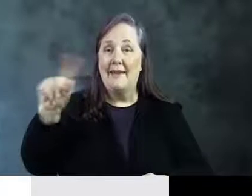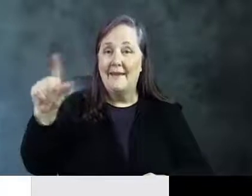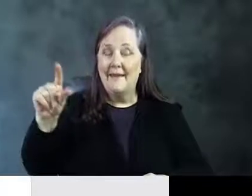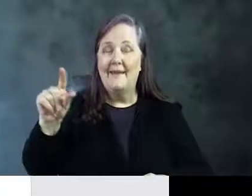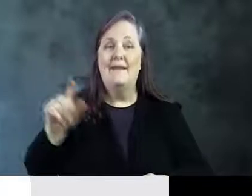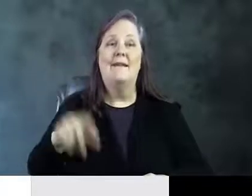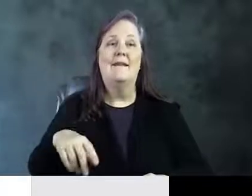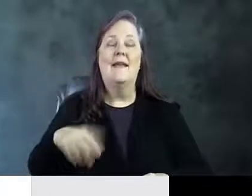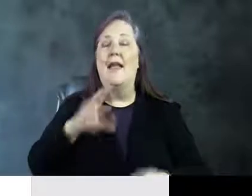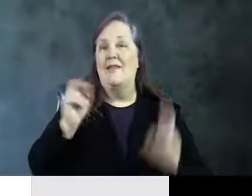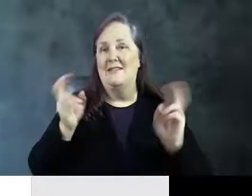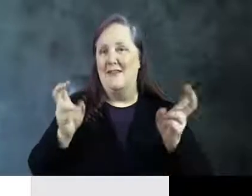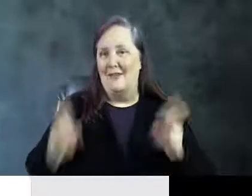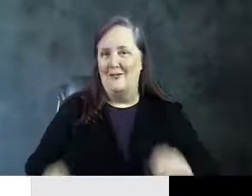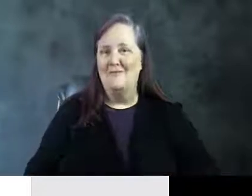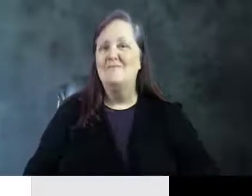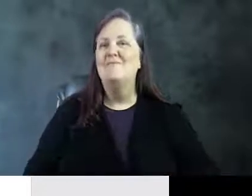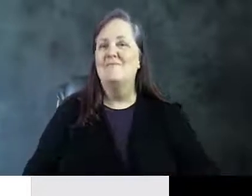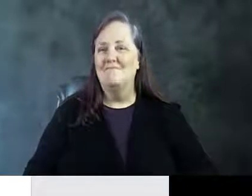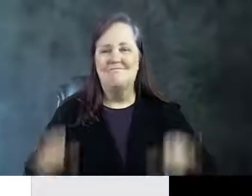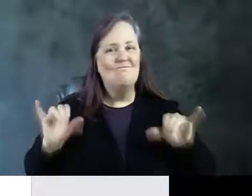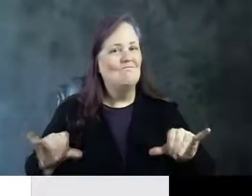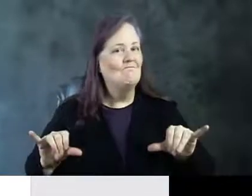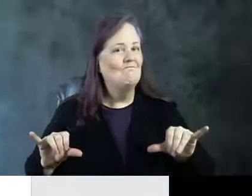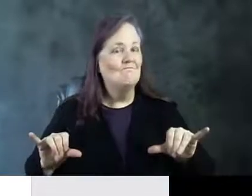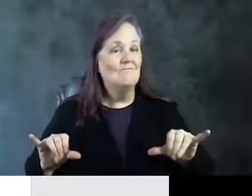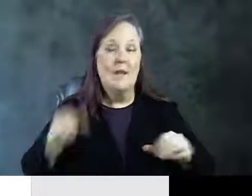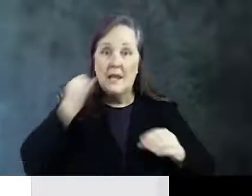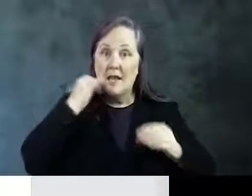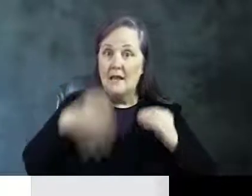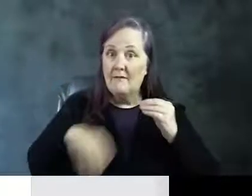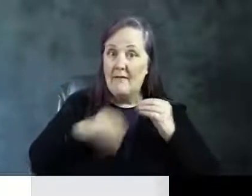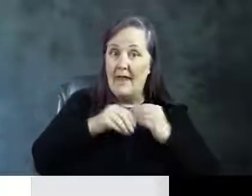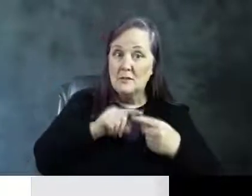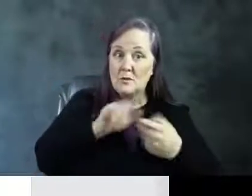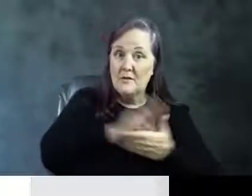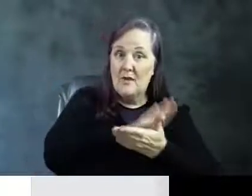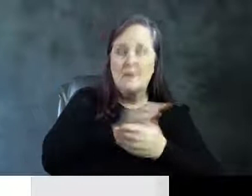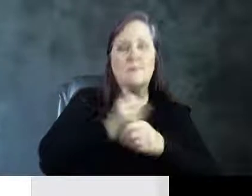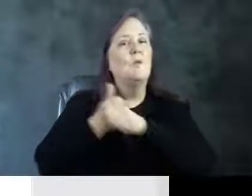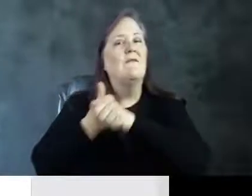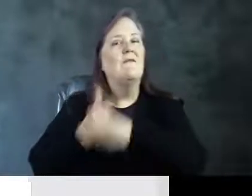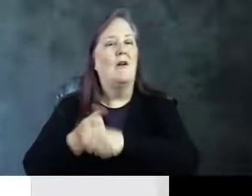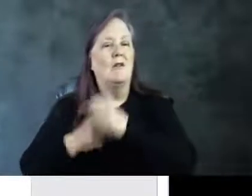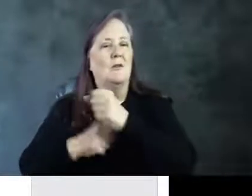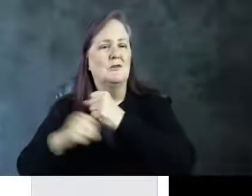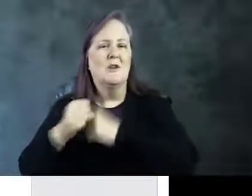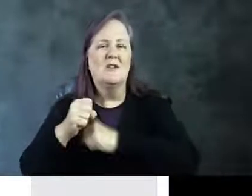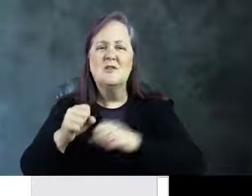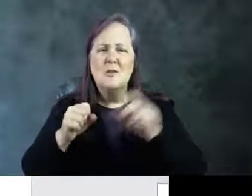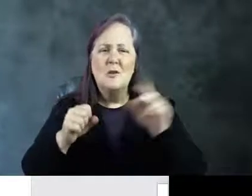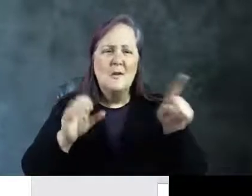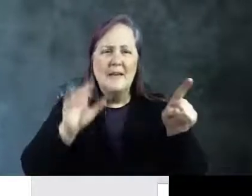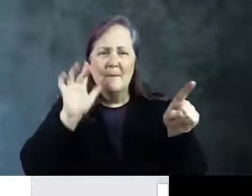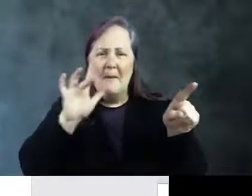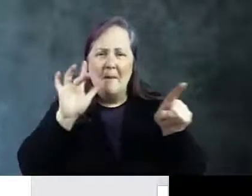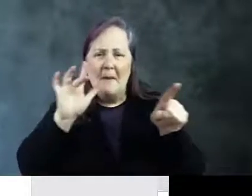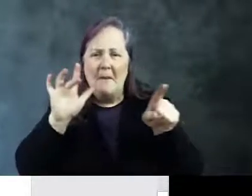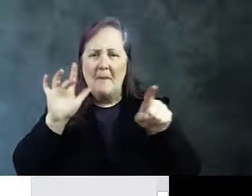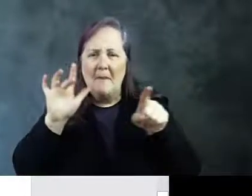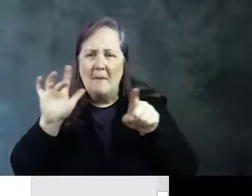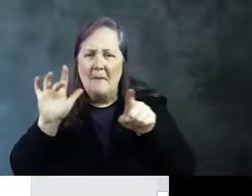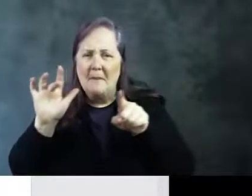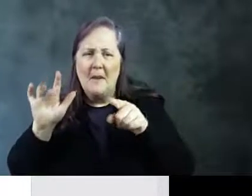the title. And if we were to add to the document, it would follow that same structure. So you can pick through and see if there's an option you